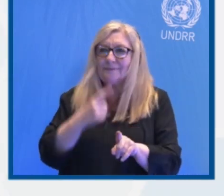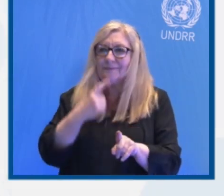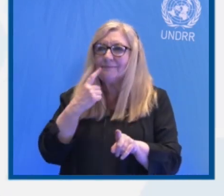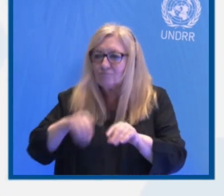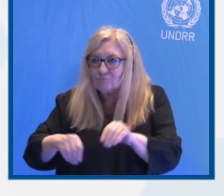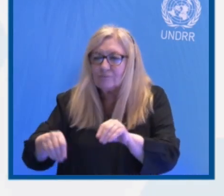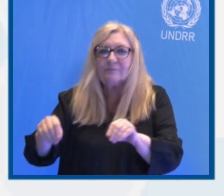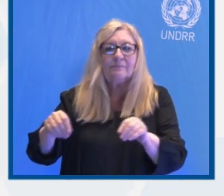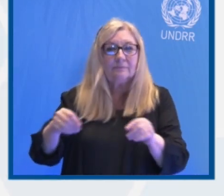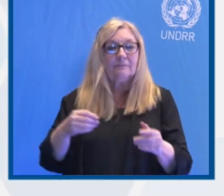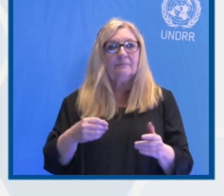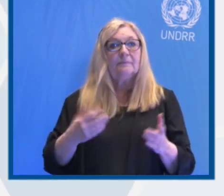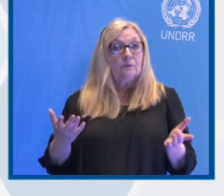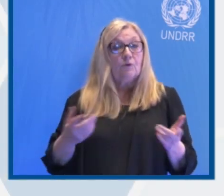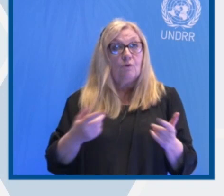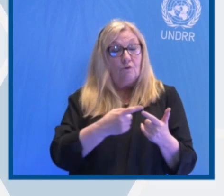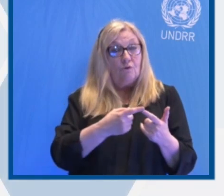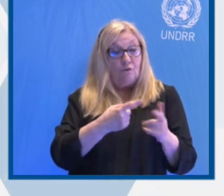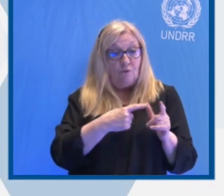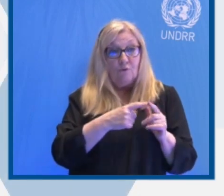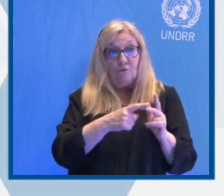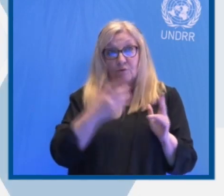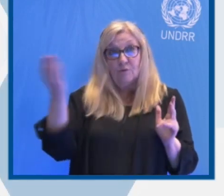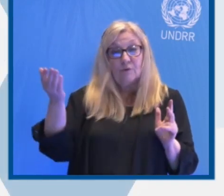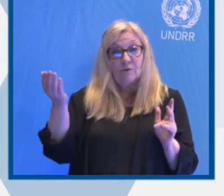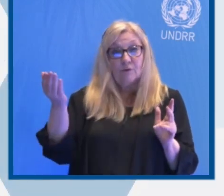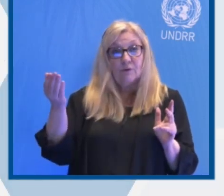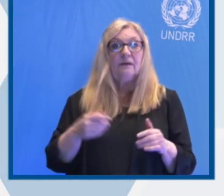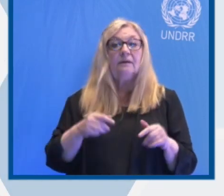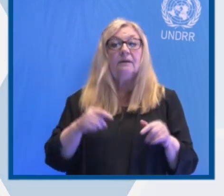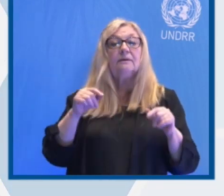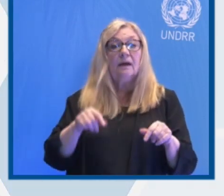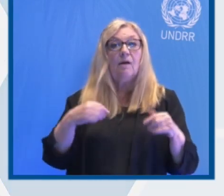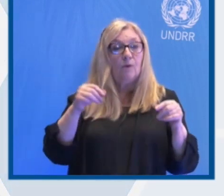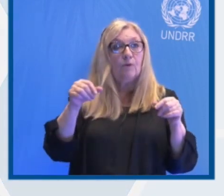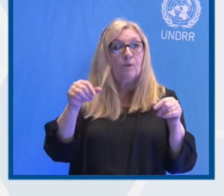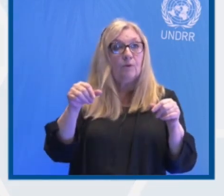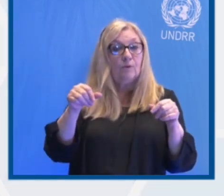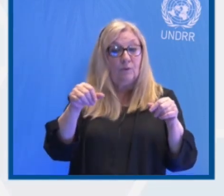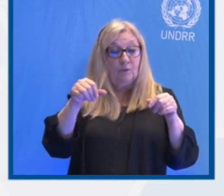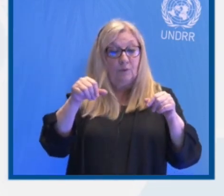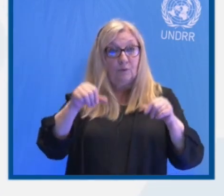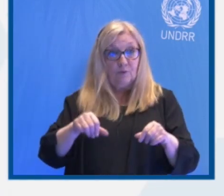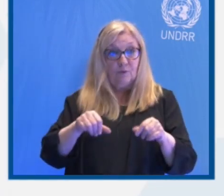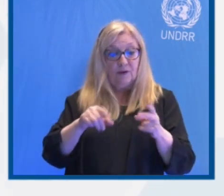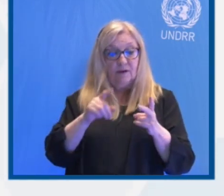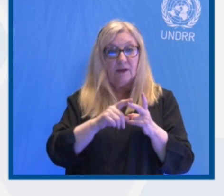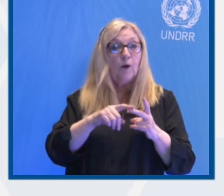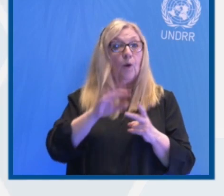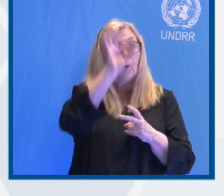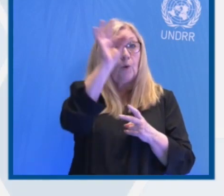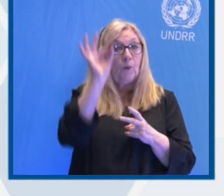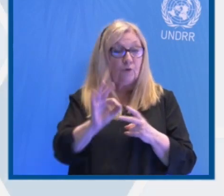investment in resilient infrastructure. With that, let's go on to the next round of questions, and I